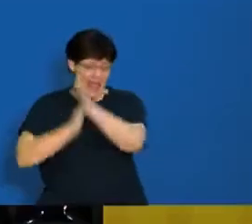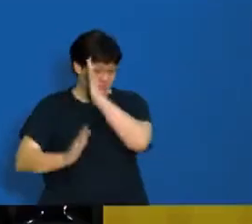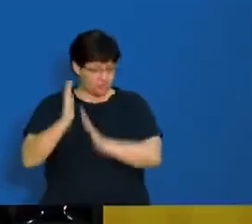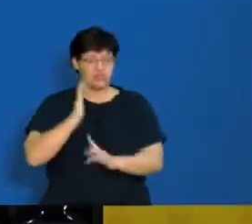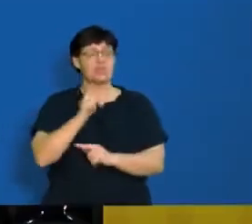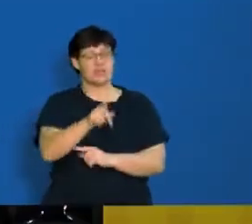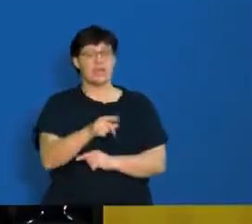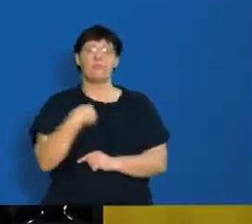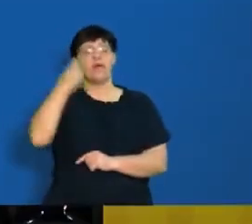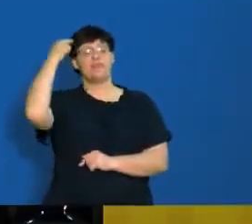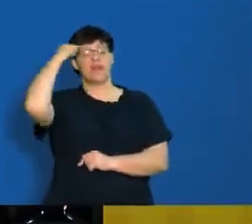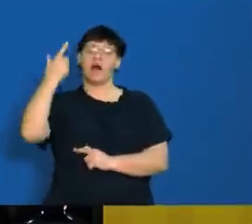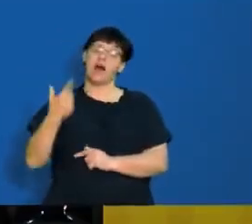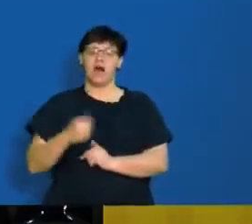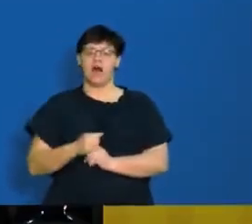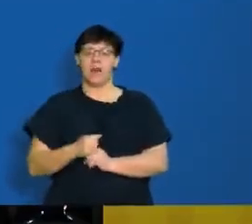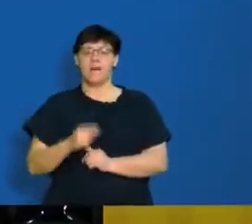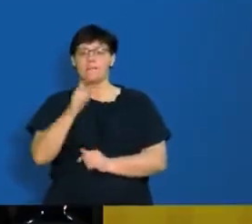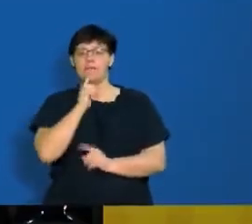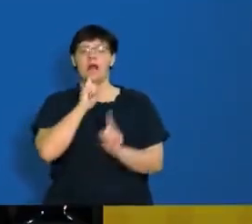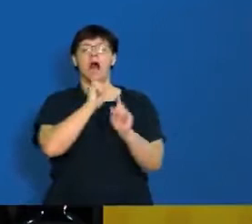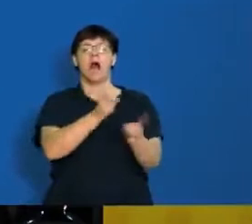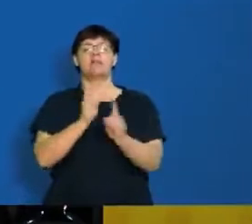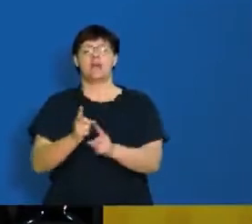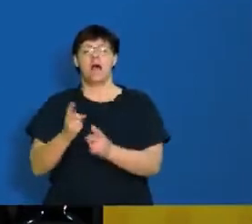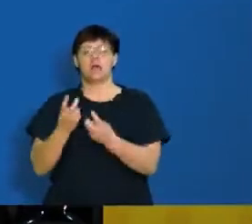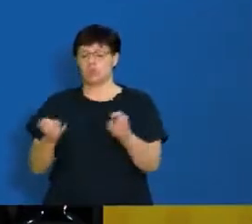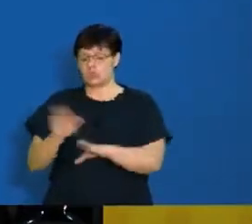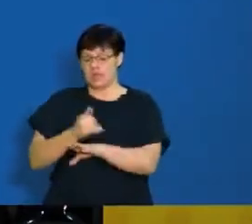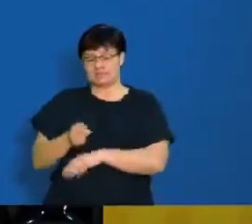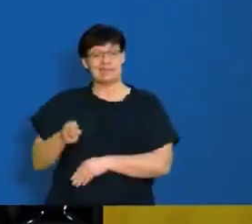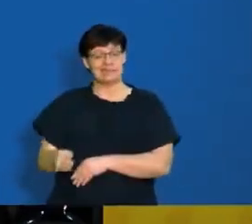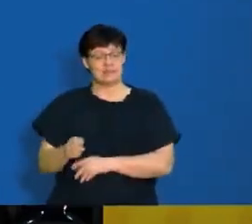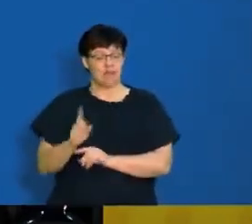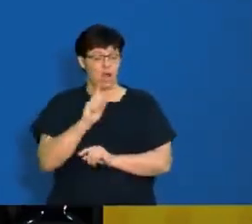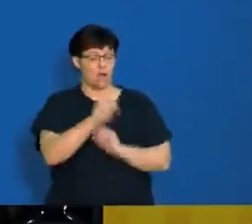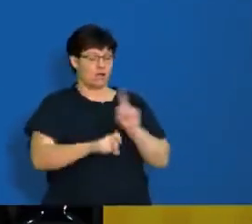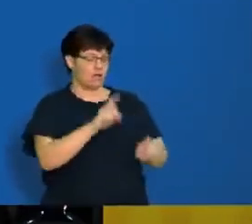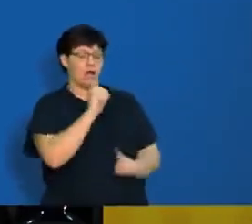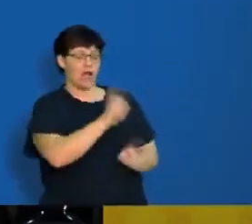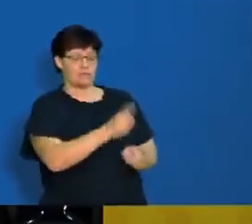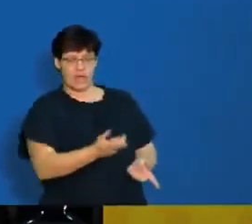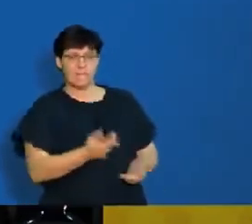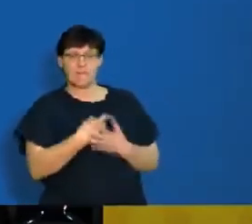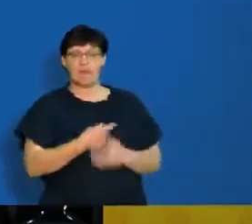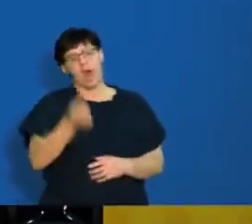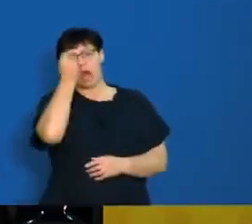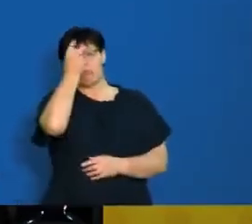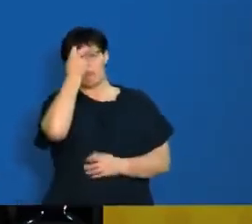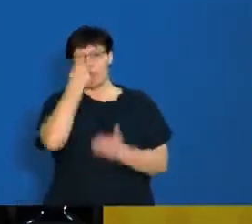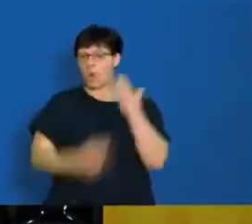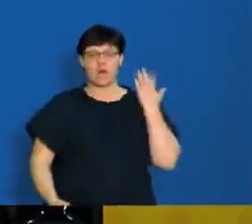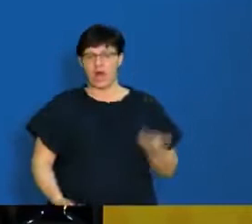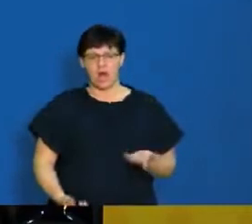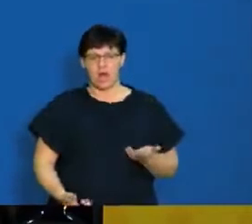that don't think that just because you're answering source-based questions, that everything is just comprehension. Yes,